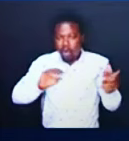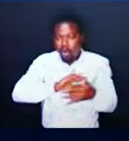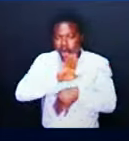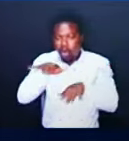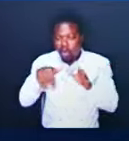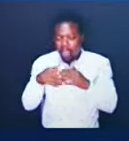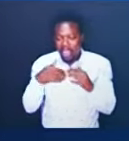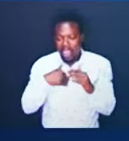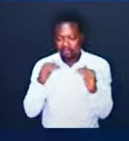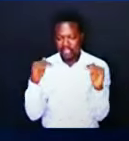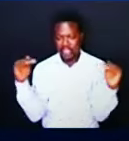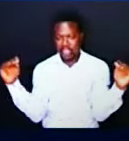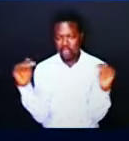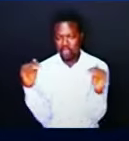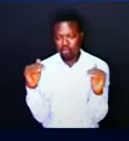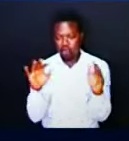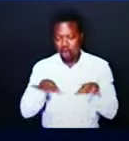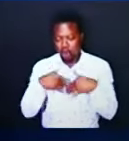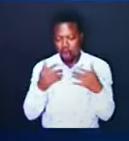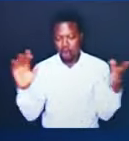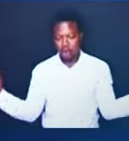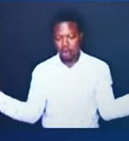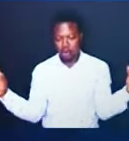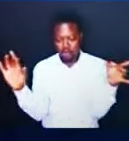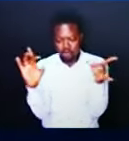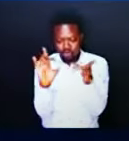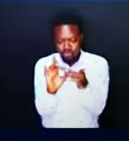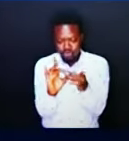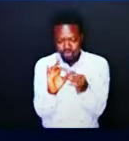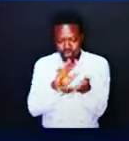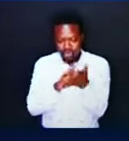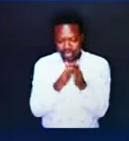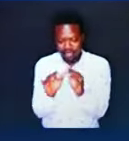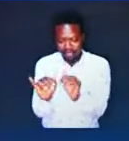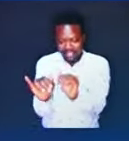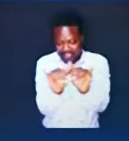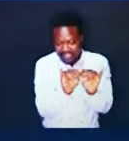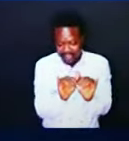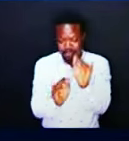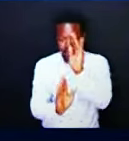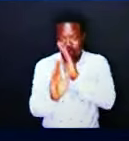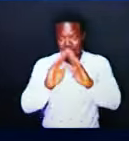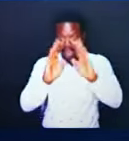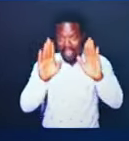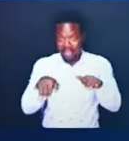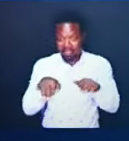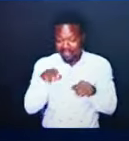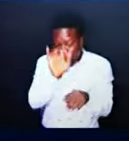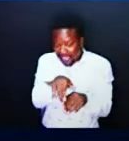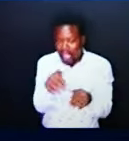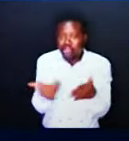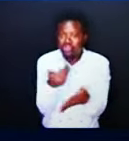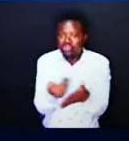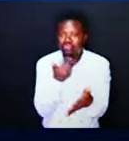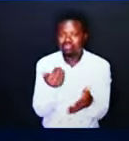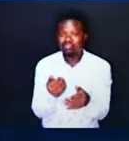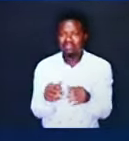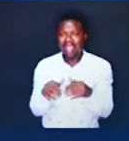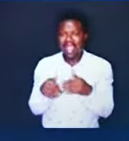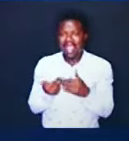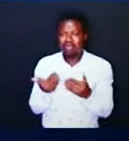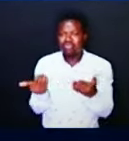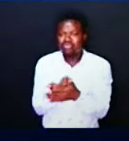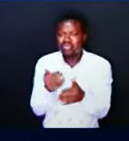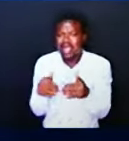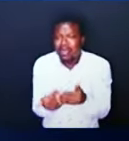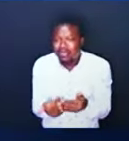Judafo ene amamemufo nyina e ba bebom ayeyonko adidifo e wo nyame ahiniemu a we e ade foforo. How is it new